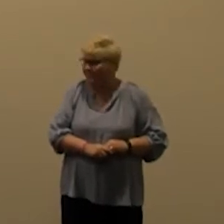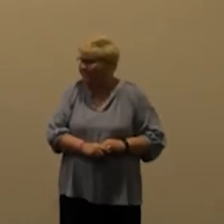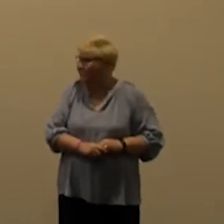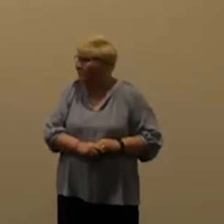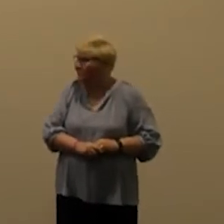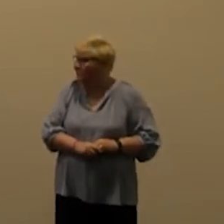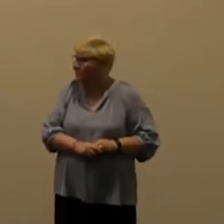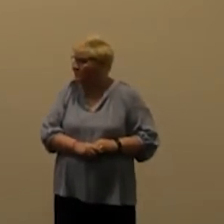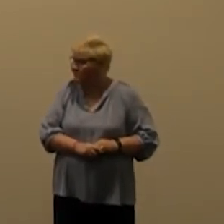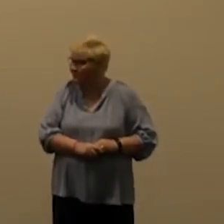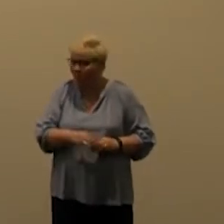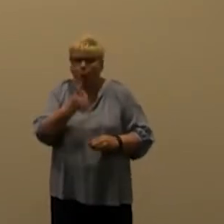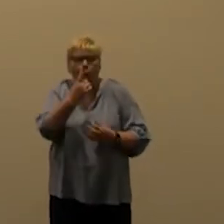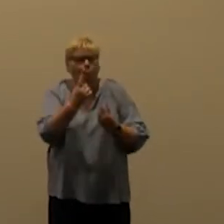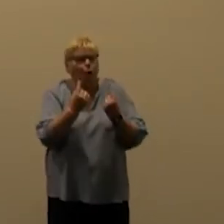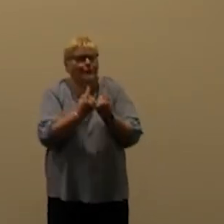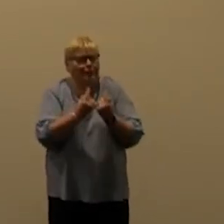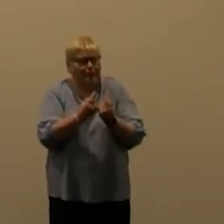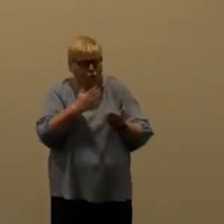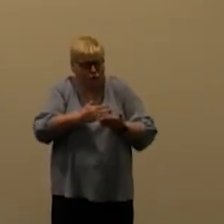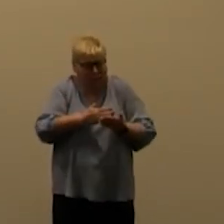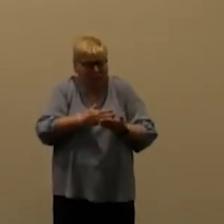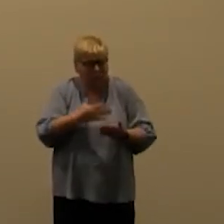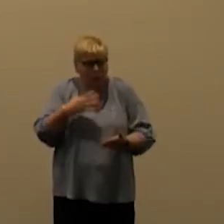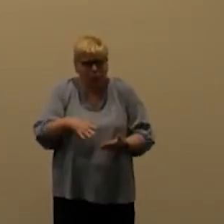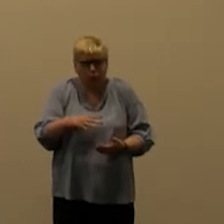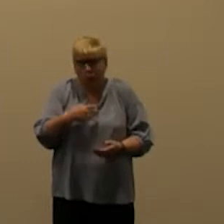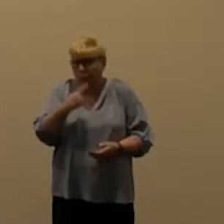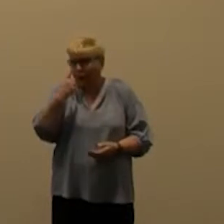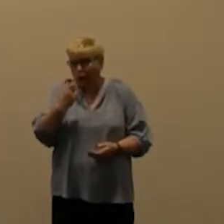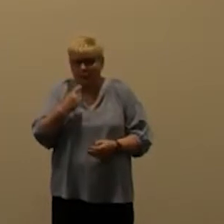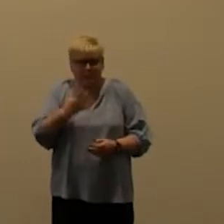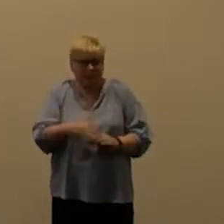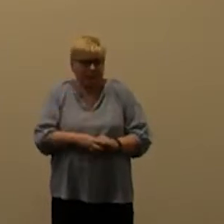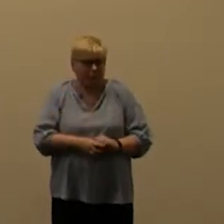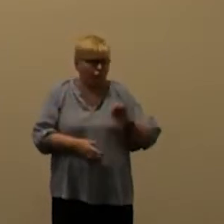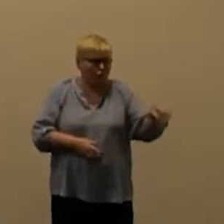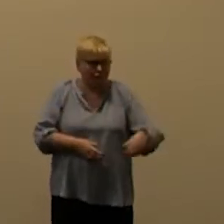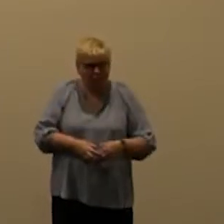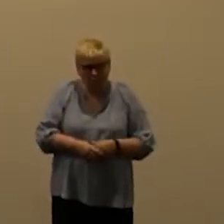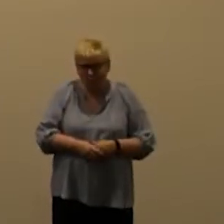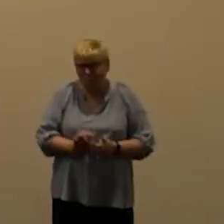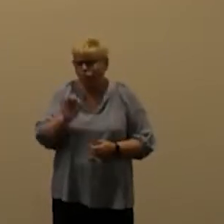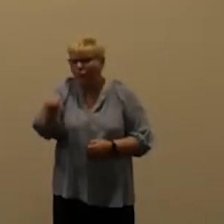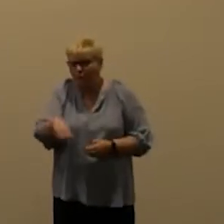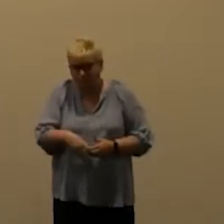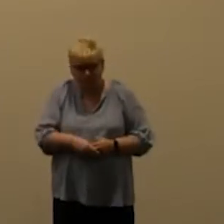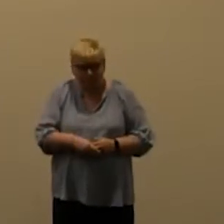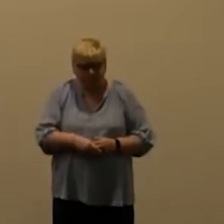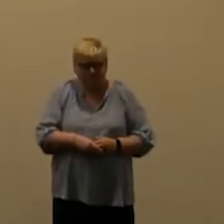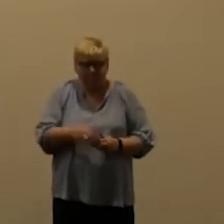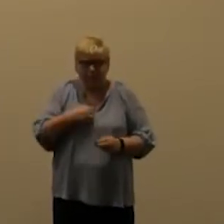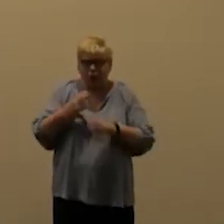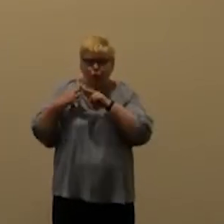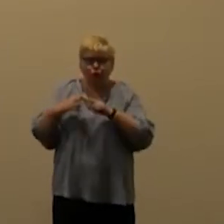One of the things that we really want to do is we can sit here and point the finger at one another and find our generation